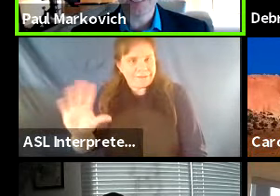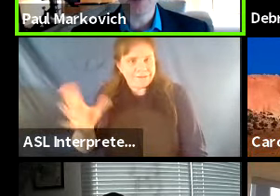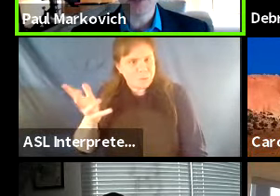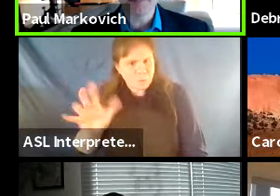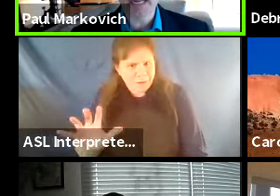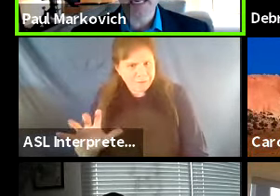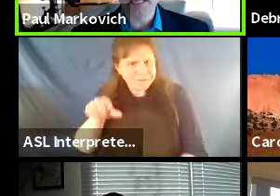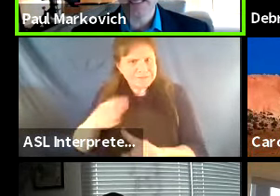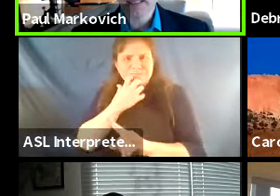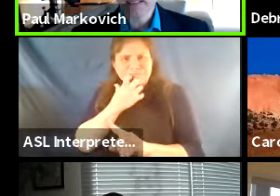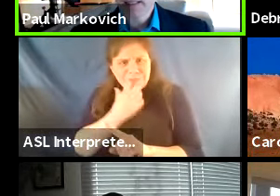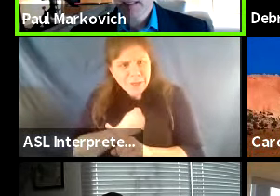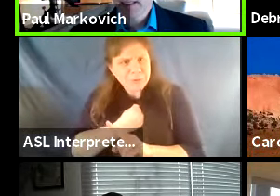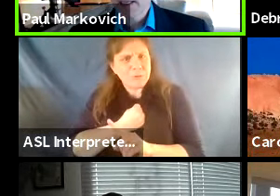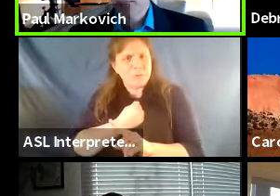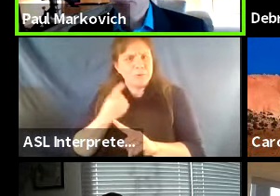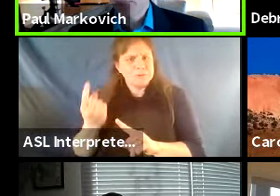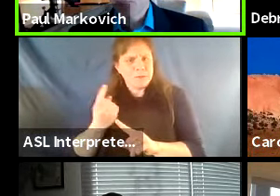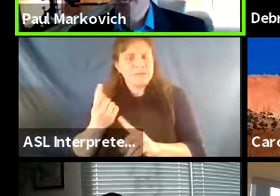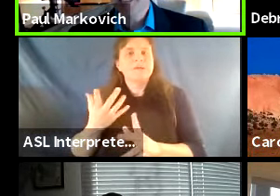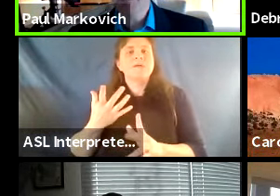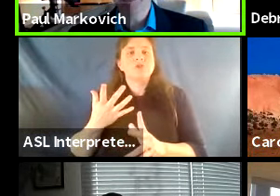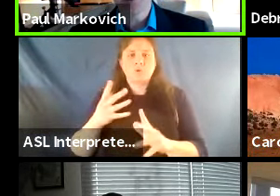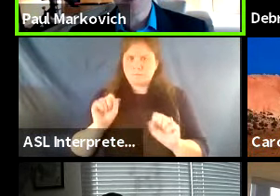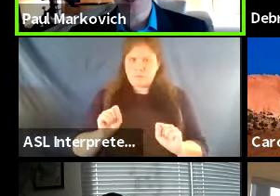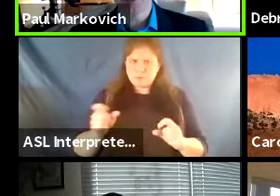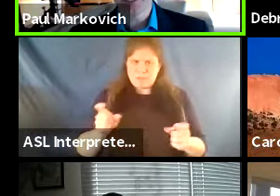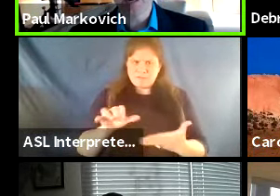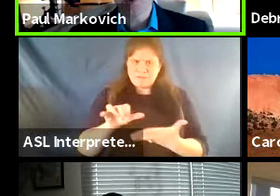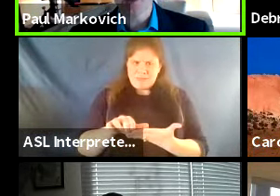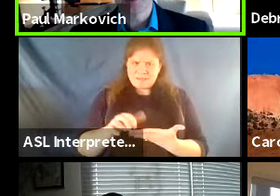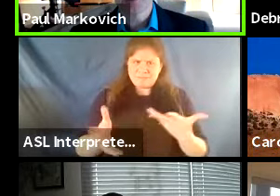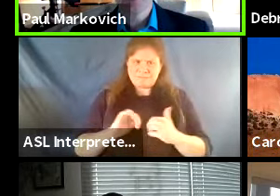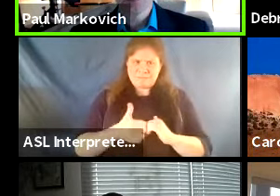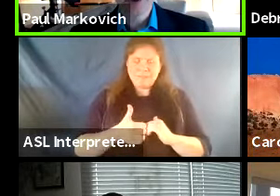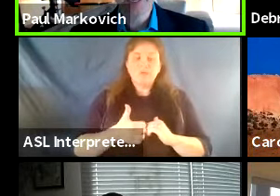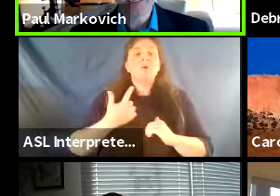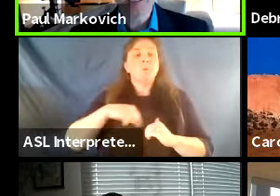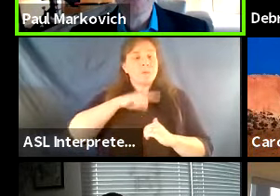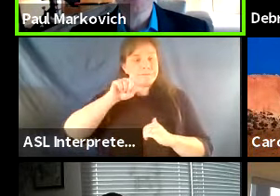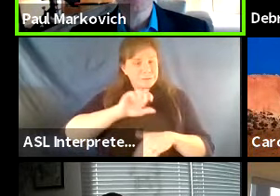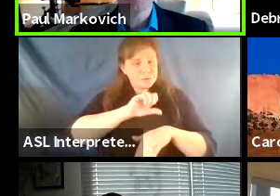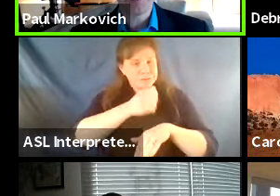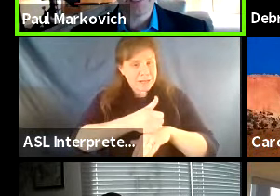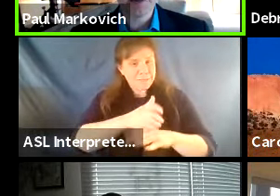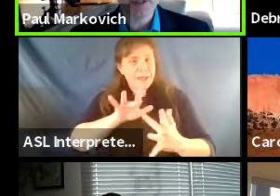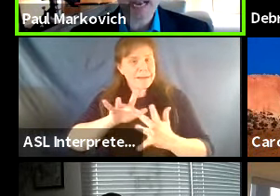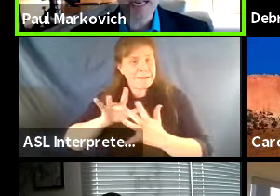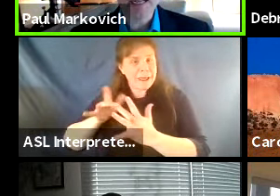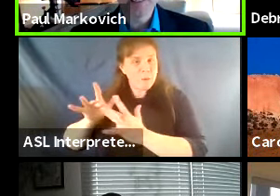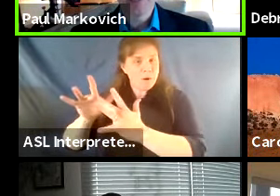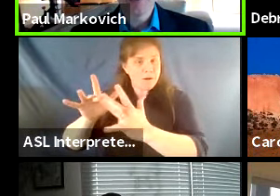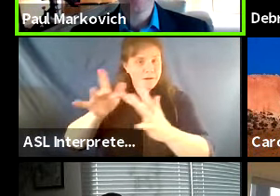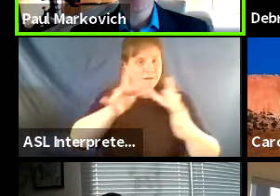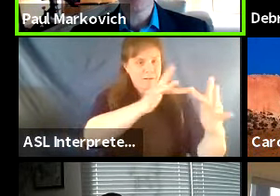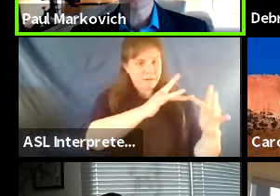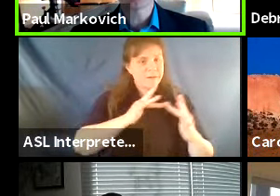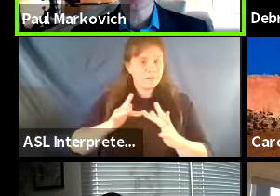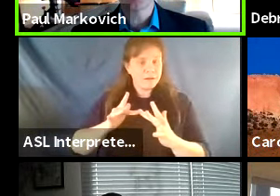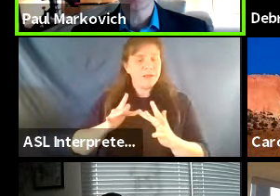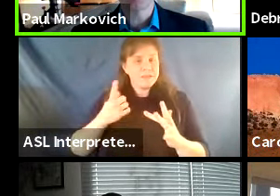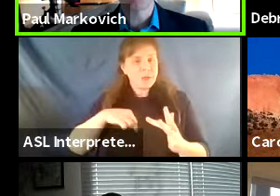incredibly valuable commodity, we need to be able to work with a network that we're very confident can handle that, and